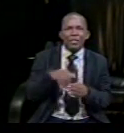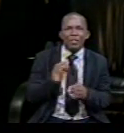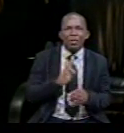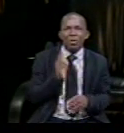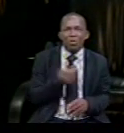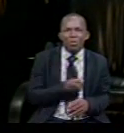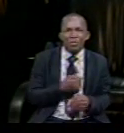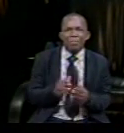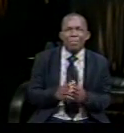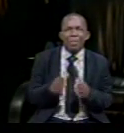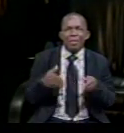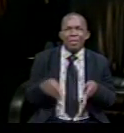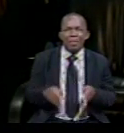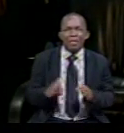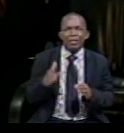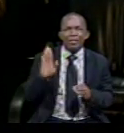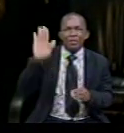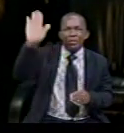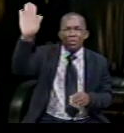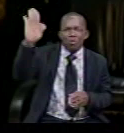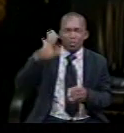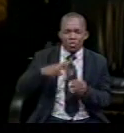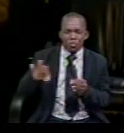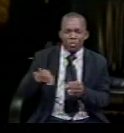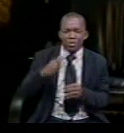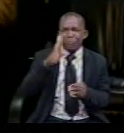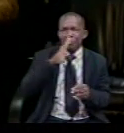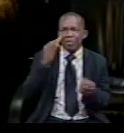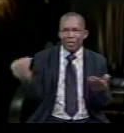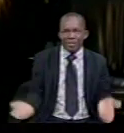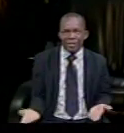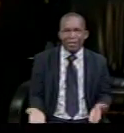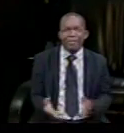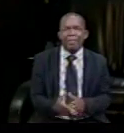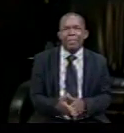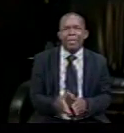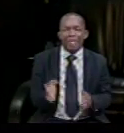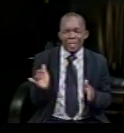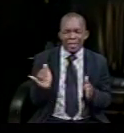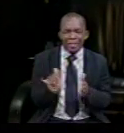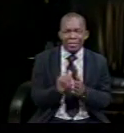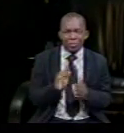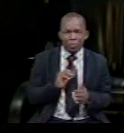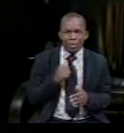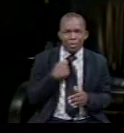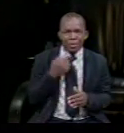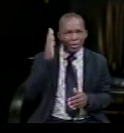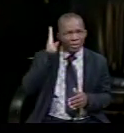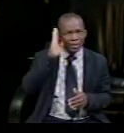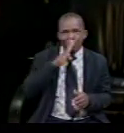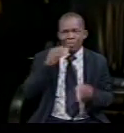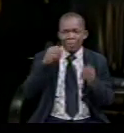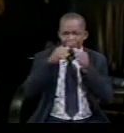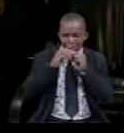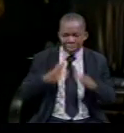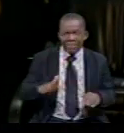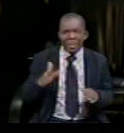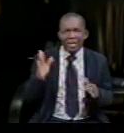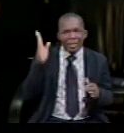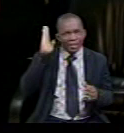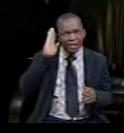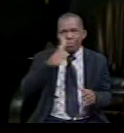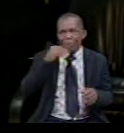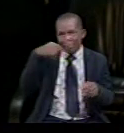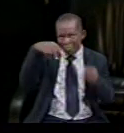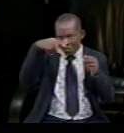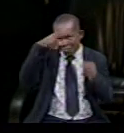your spirit be in this atmosphere, that we shall all be blessed and be vessels carrying your will to